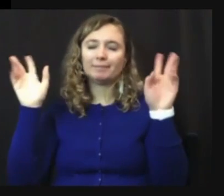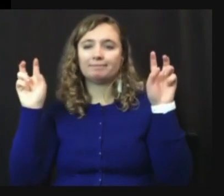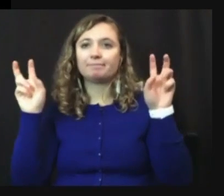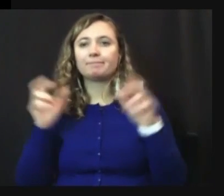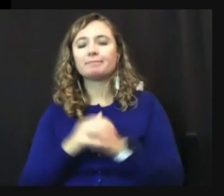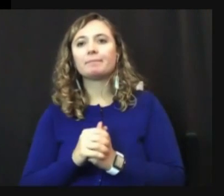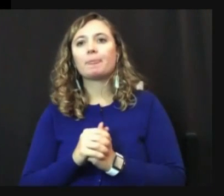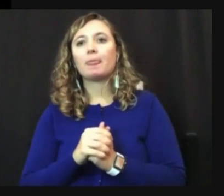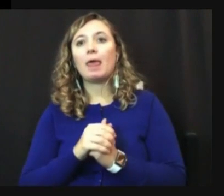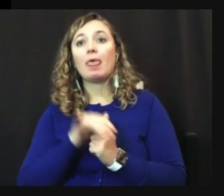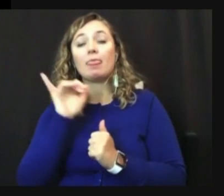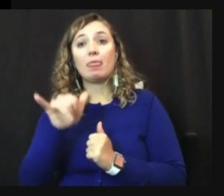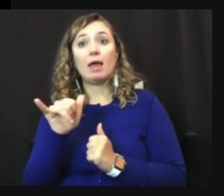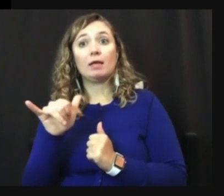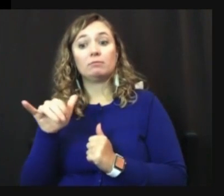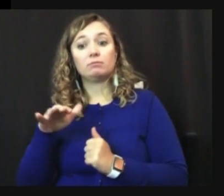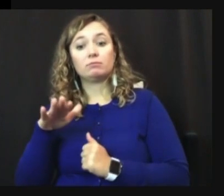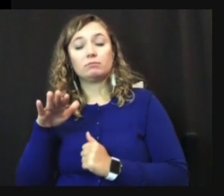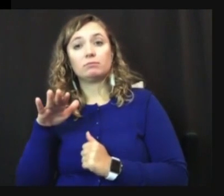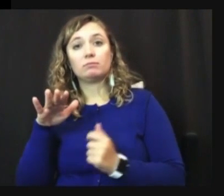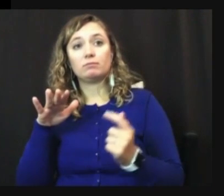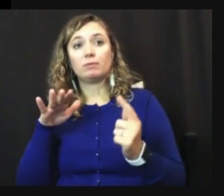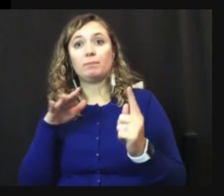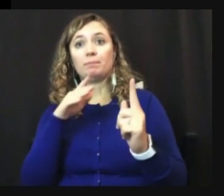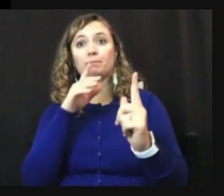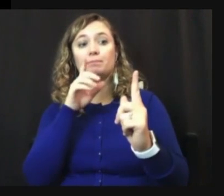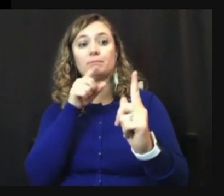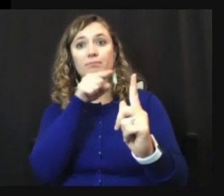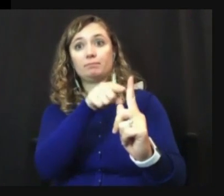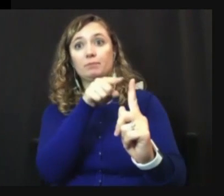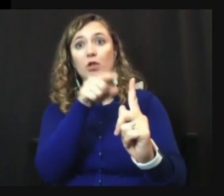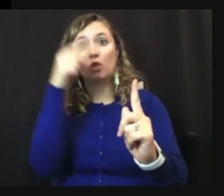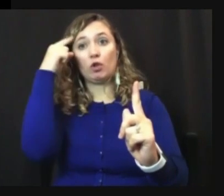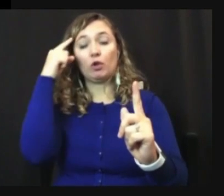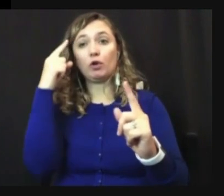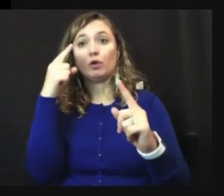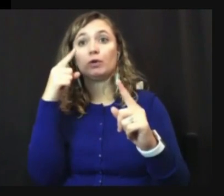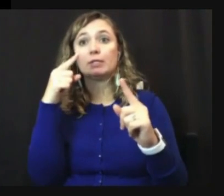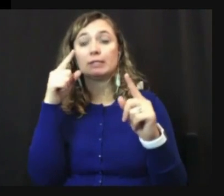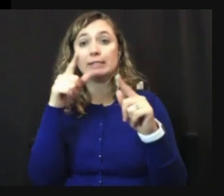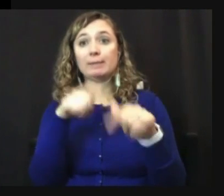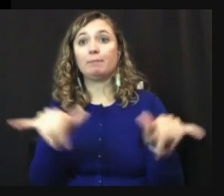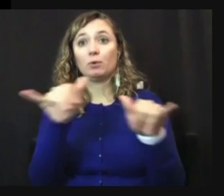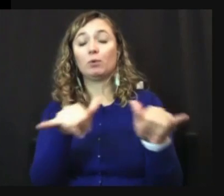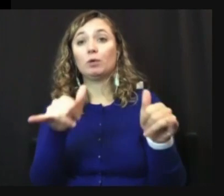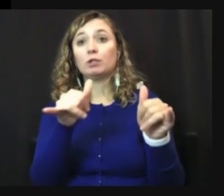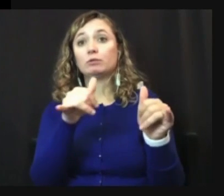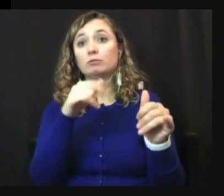child that they have initiated with, that neurotypical child, may reject them.